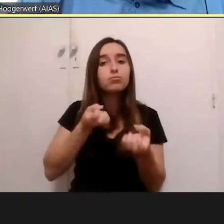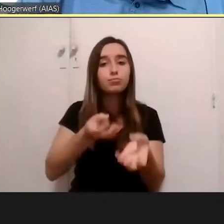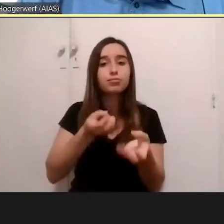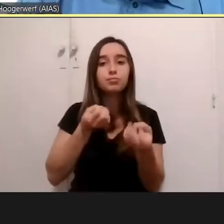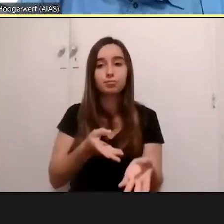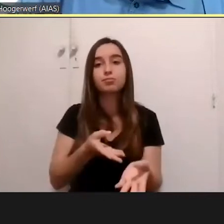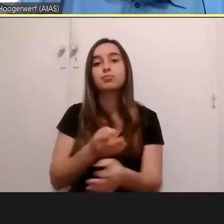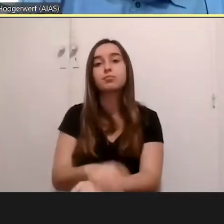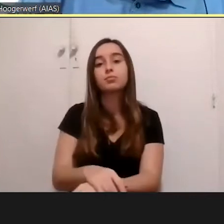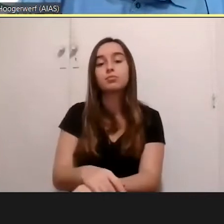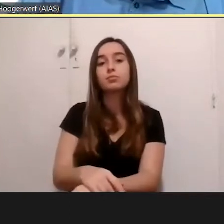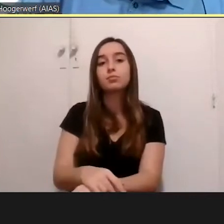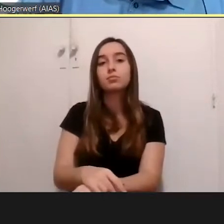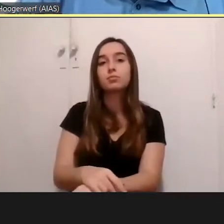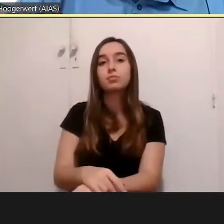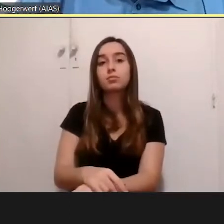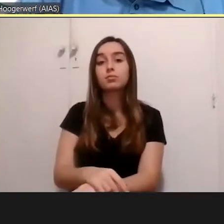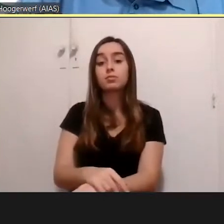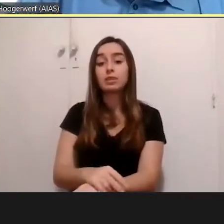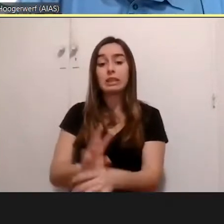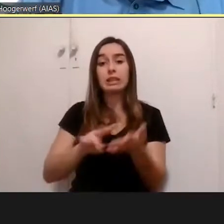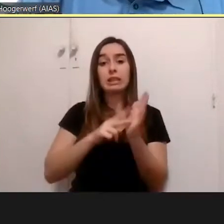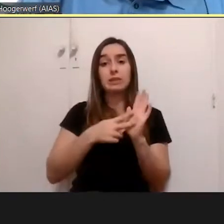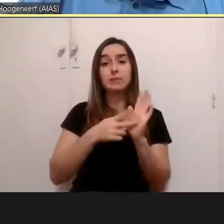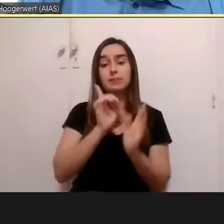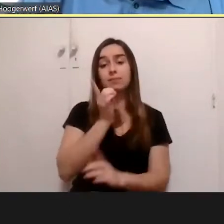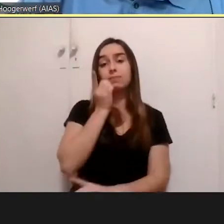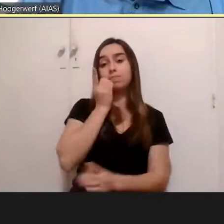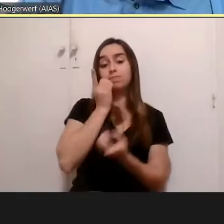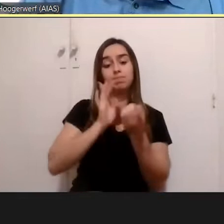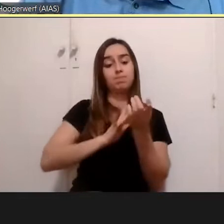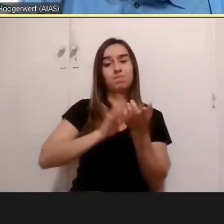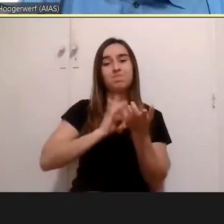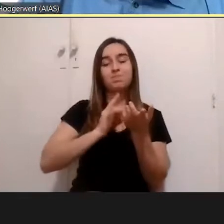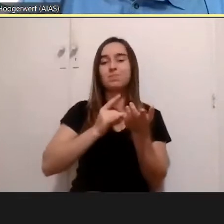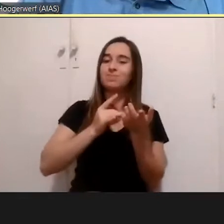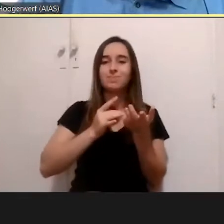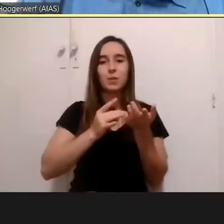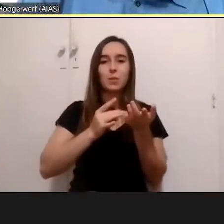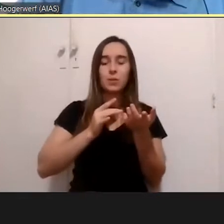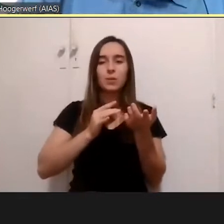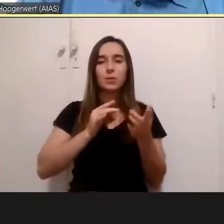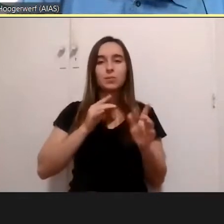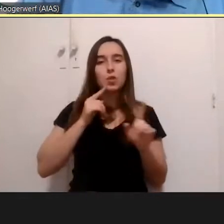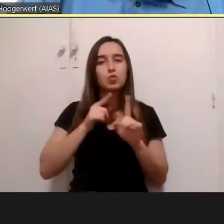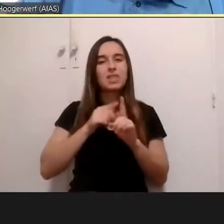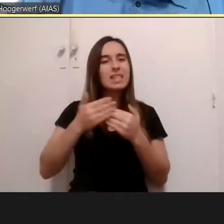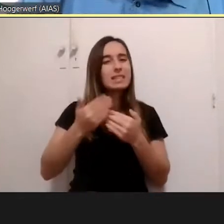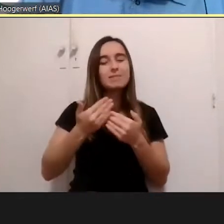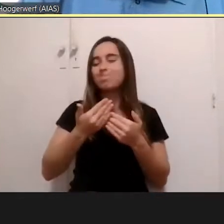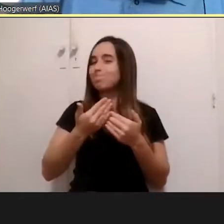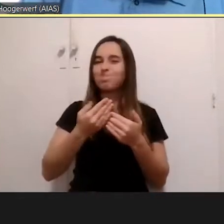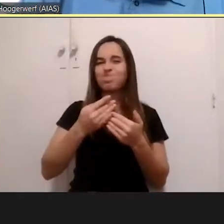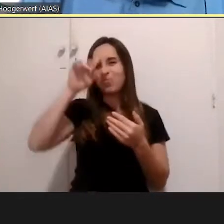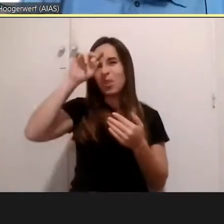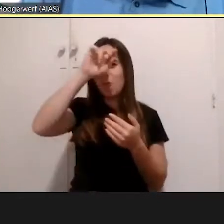way the system was managed on a smartphone or a tablet was quite complex for target users. The watch, which was